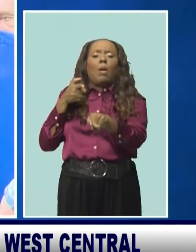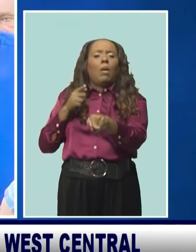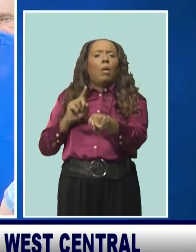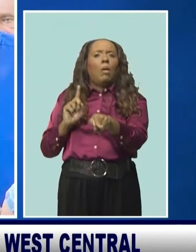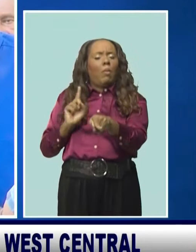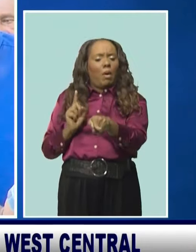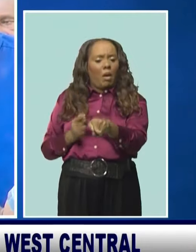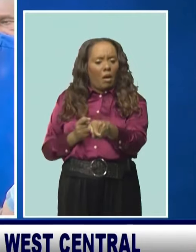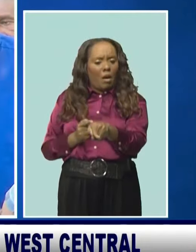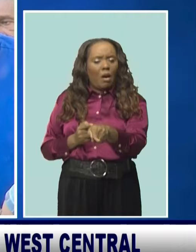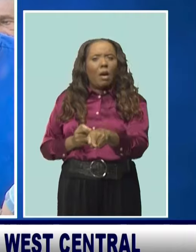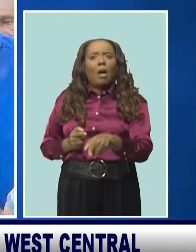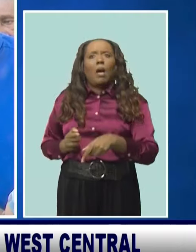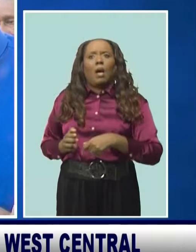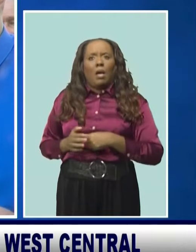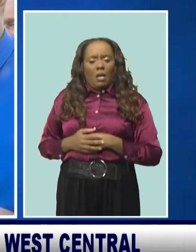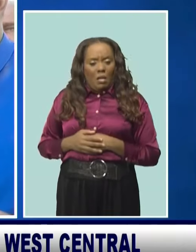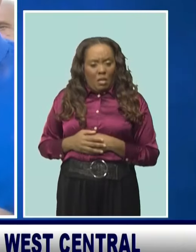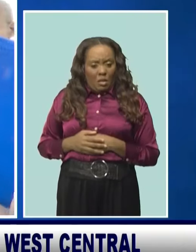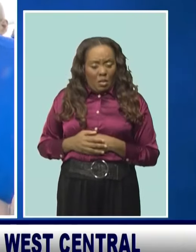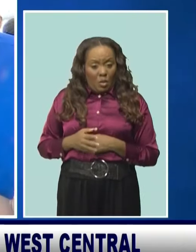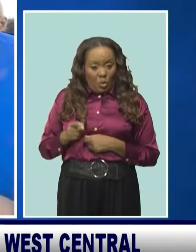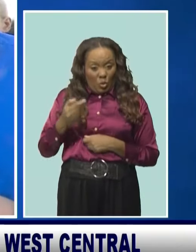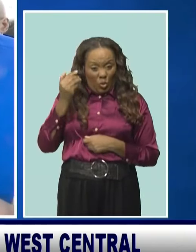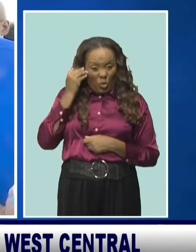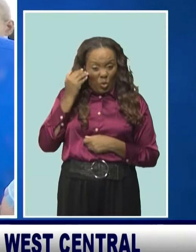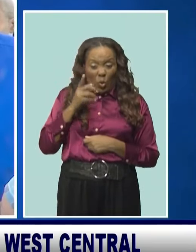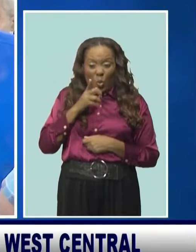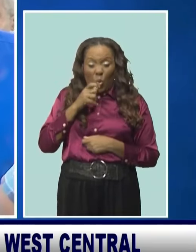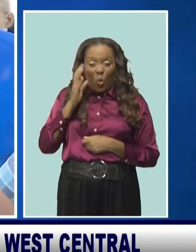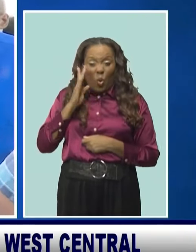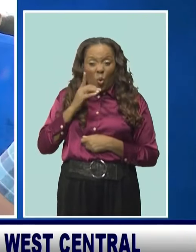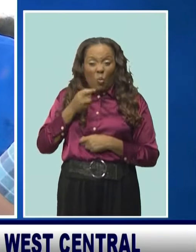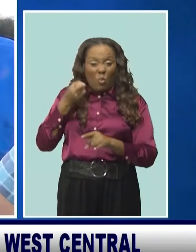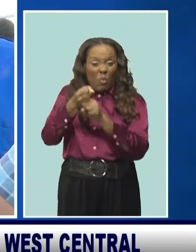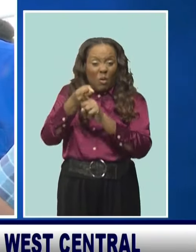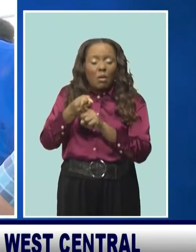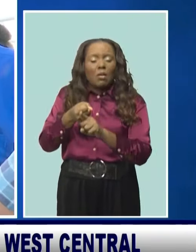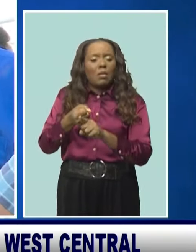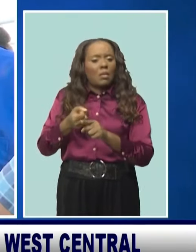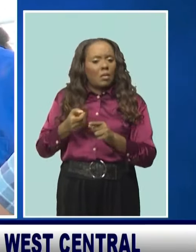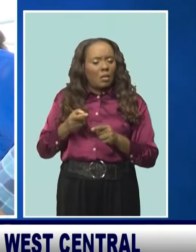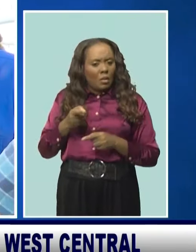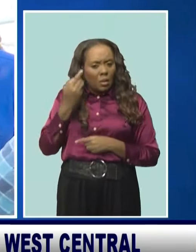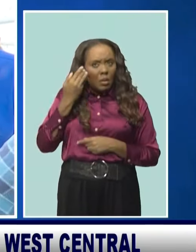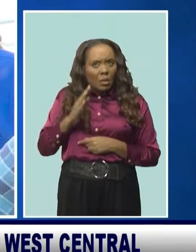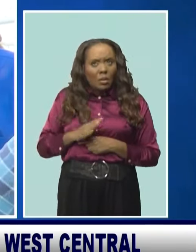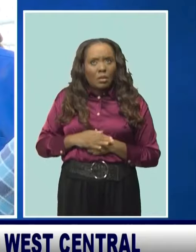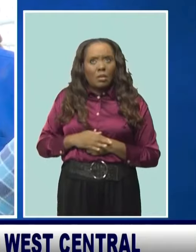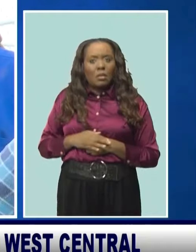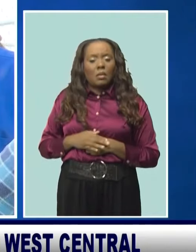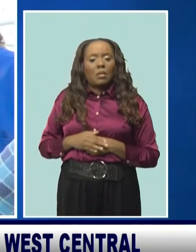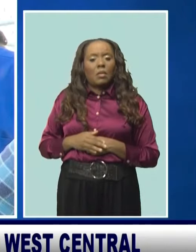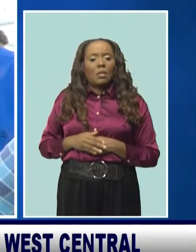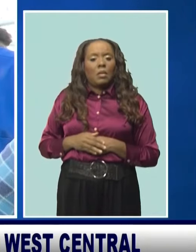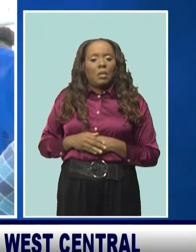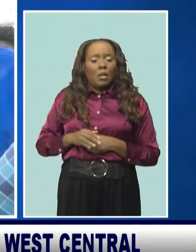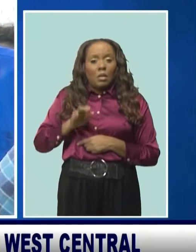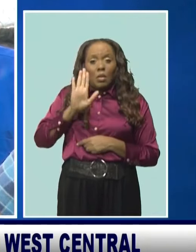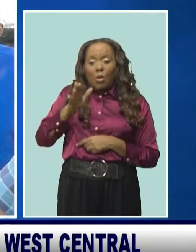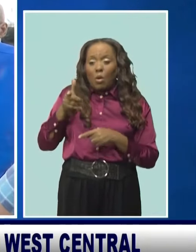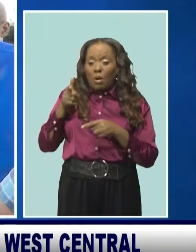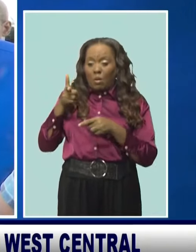on the WhatsApp, and maybe having our advancement in terms of technology. It does not have a defined